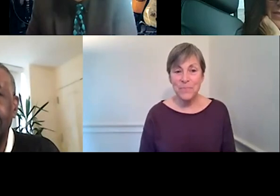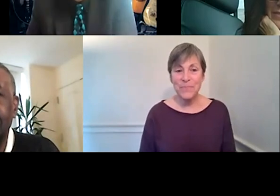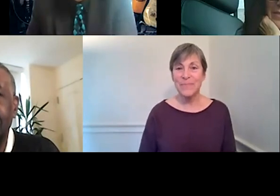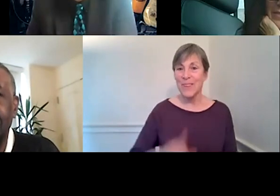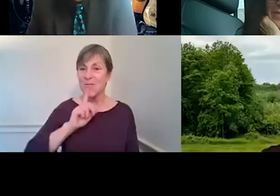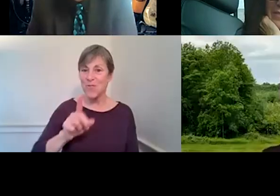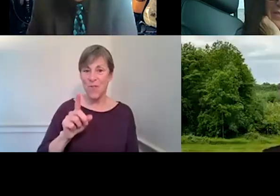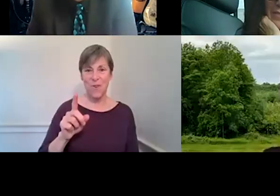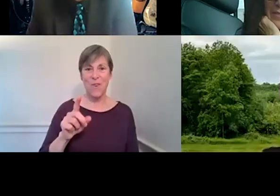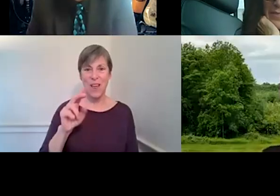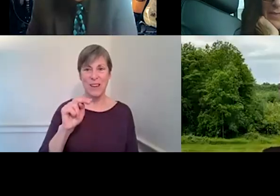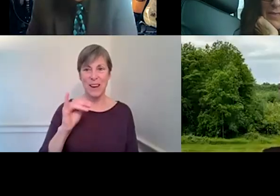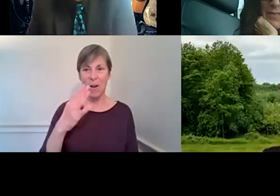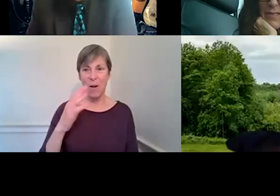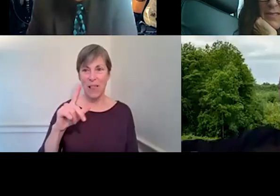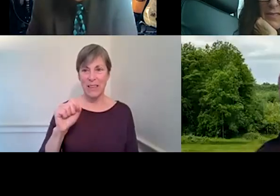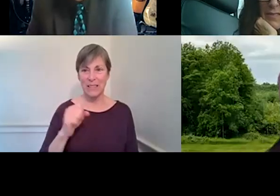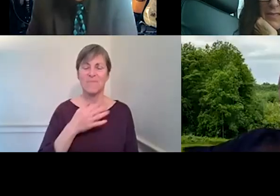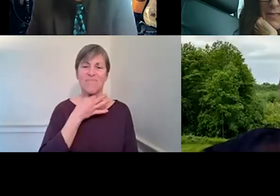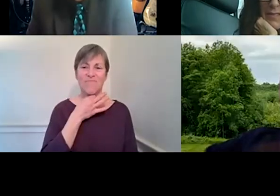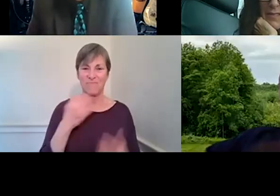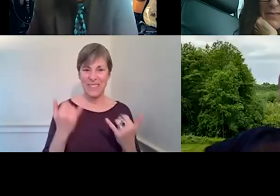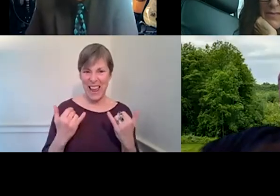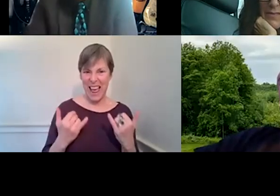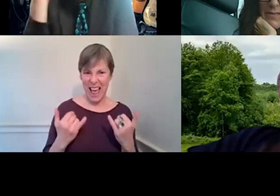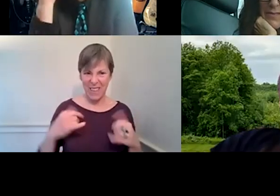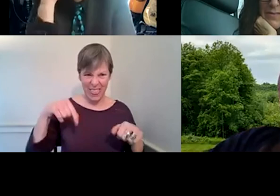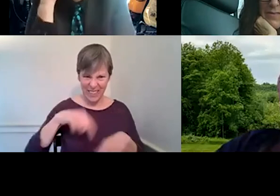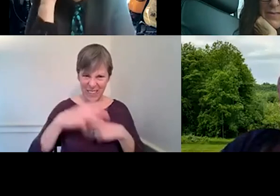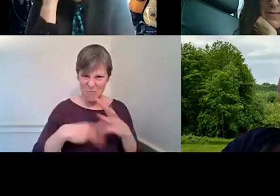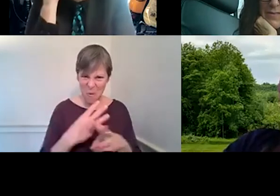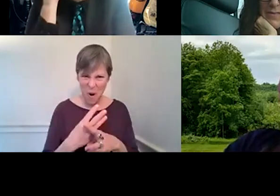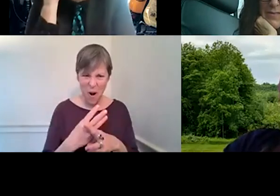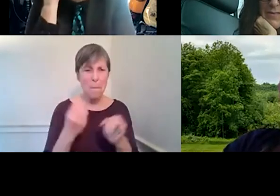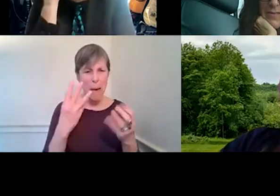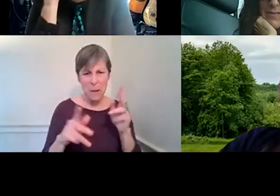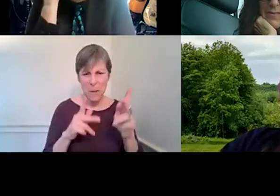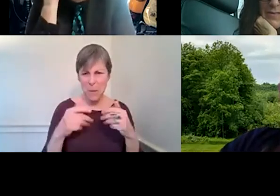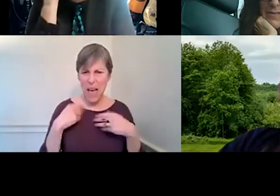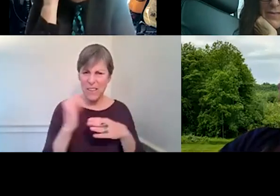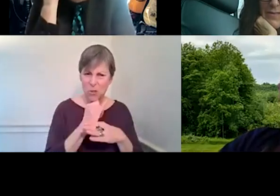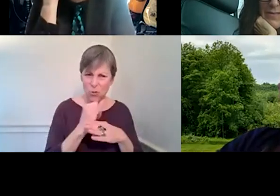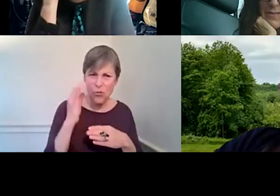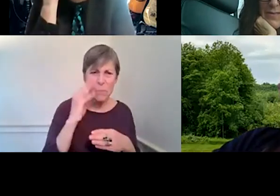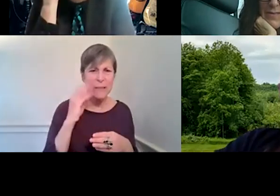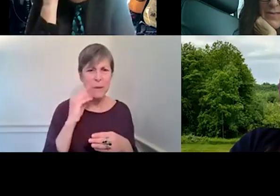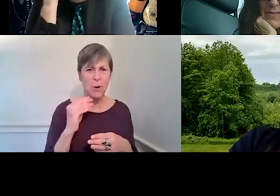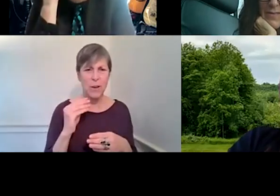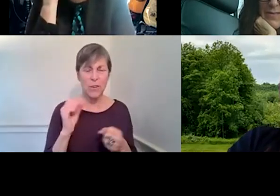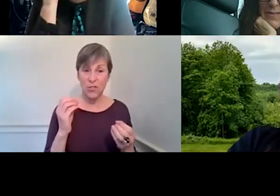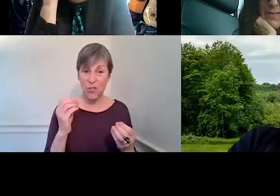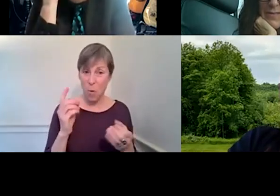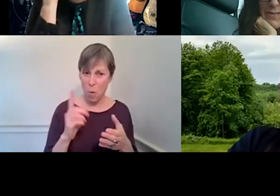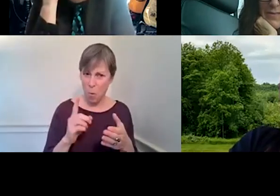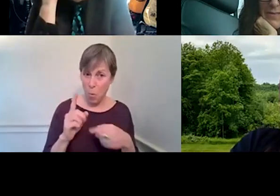Sure. I was just wondering, in today's world, now that more and more people have internships experience, what really makes the